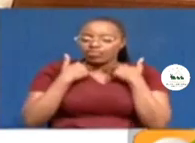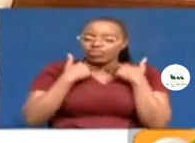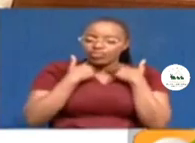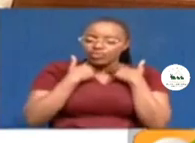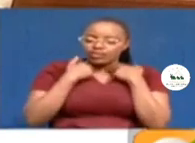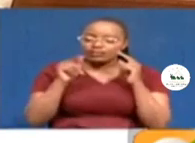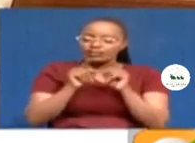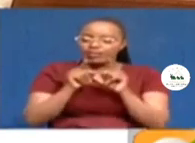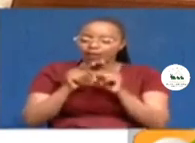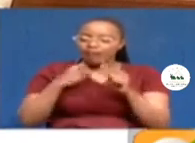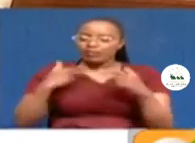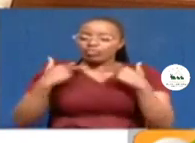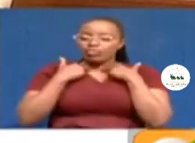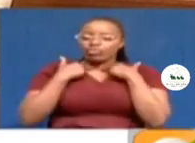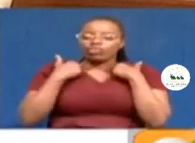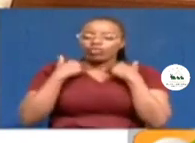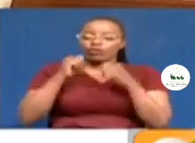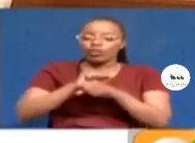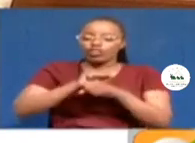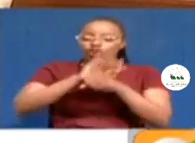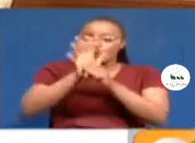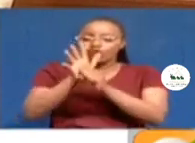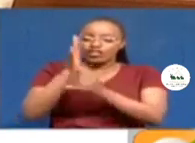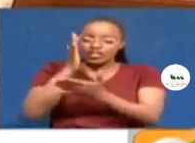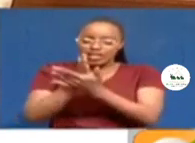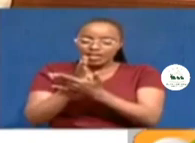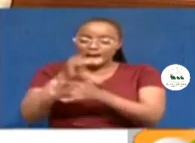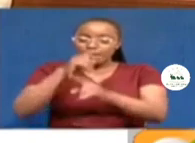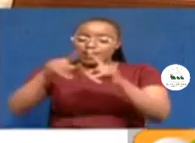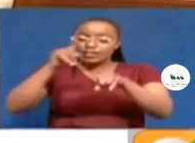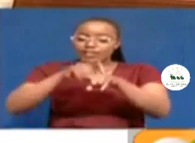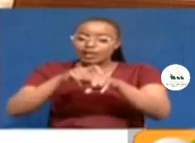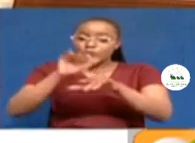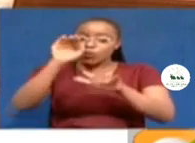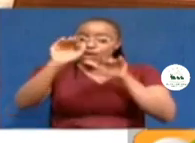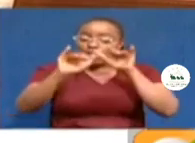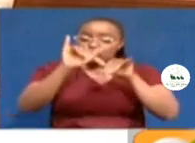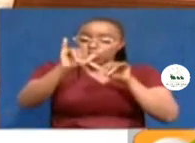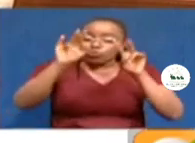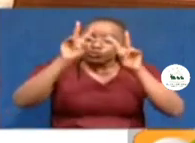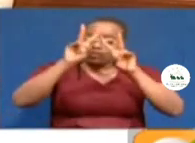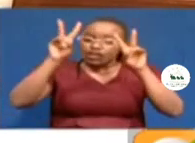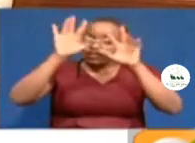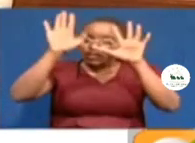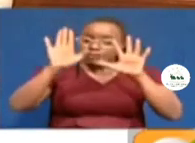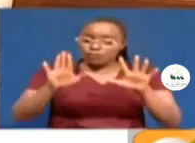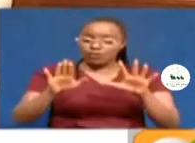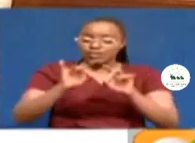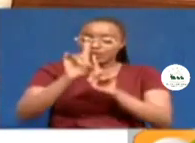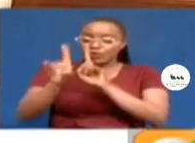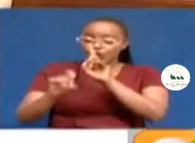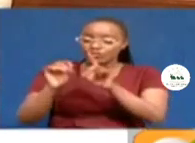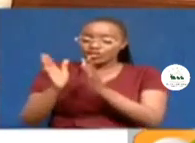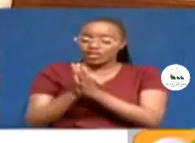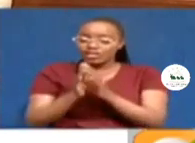being weighed down by the COVID reality? And when we ask those very practical questions, then